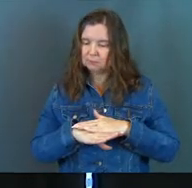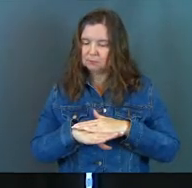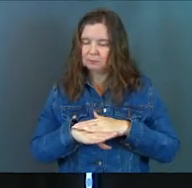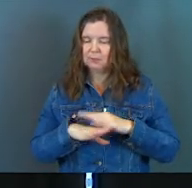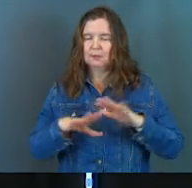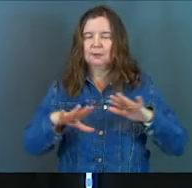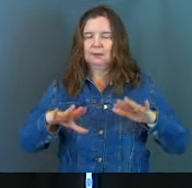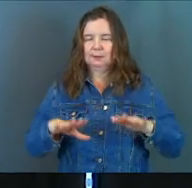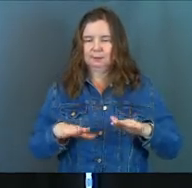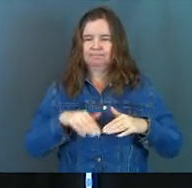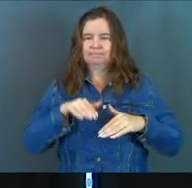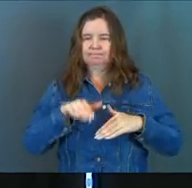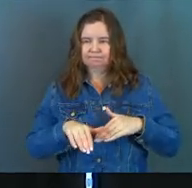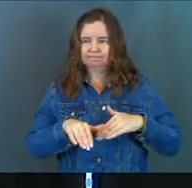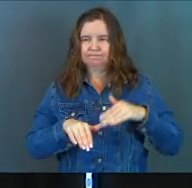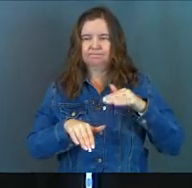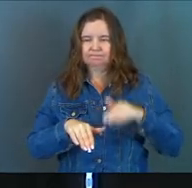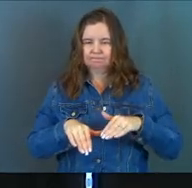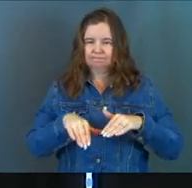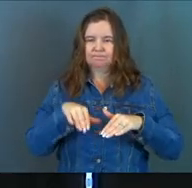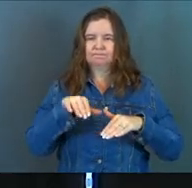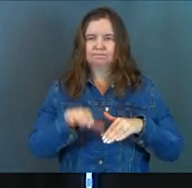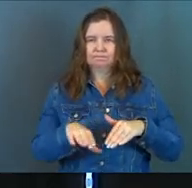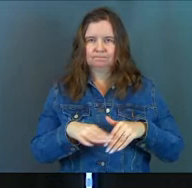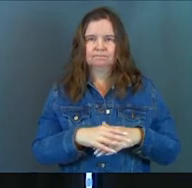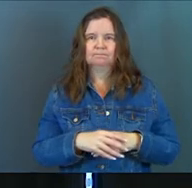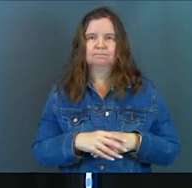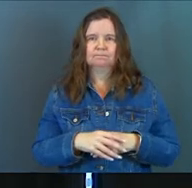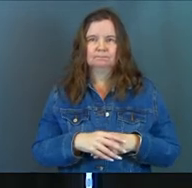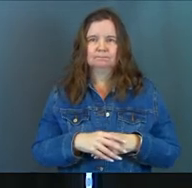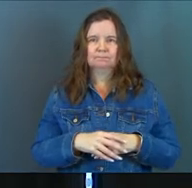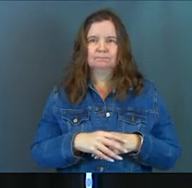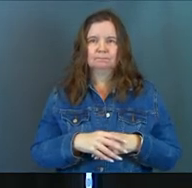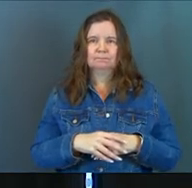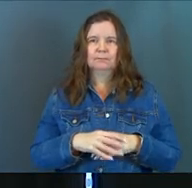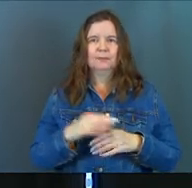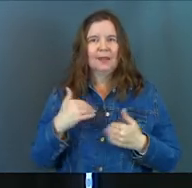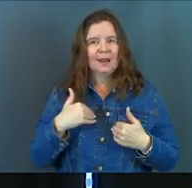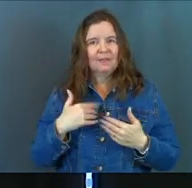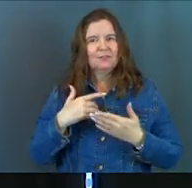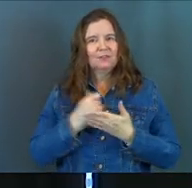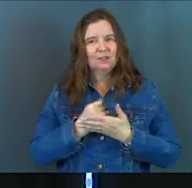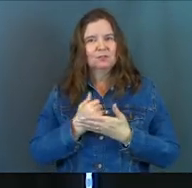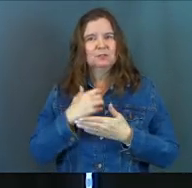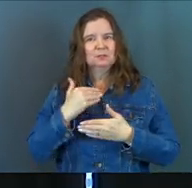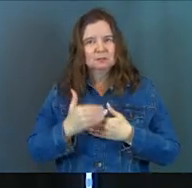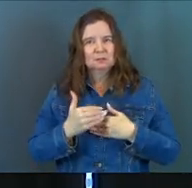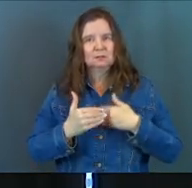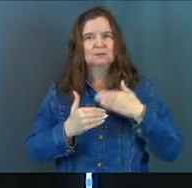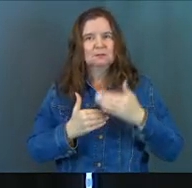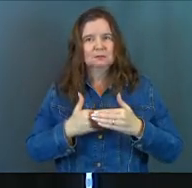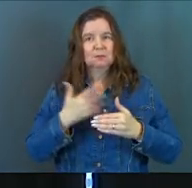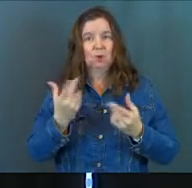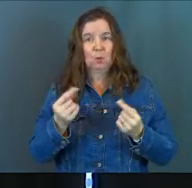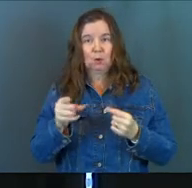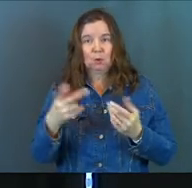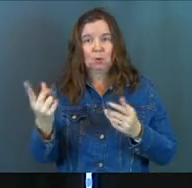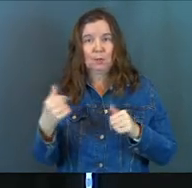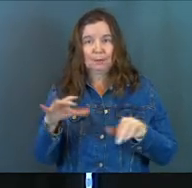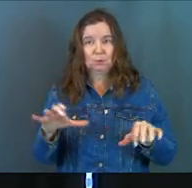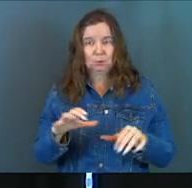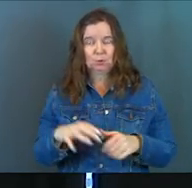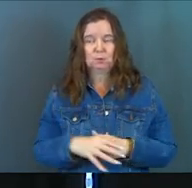you take it slow, one step at a time. Have some victories. Do what you came there to